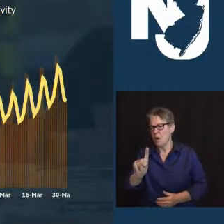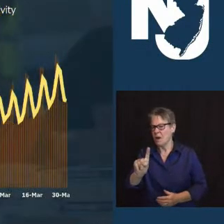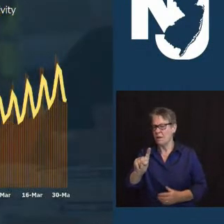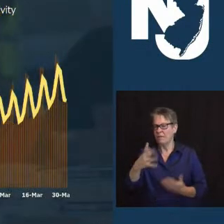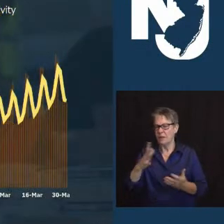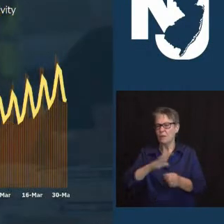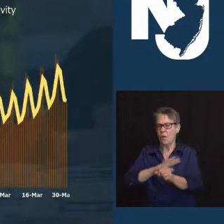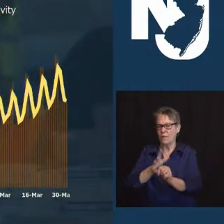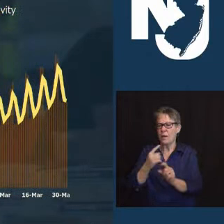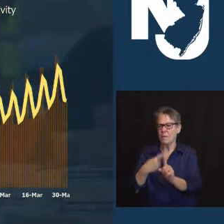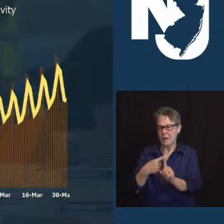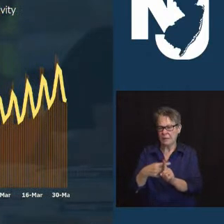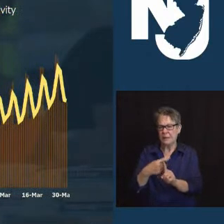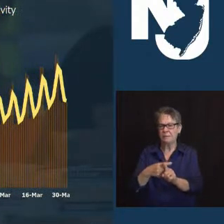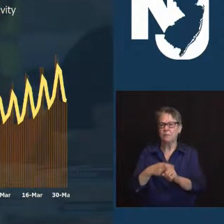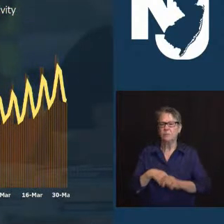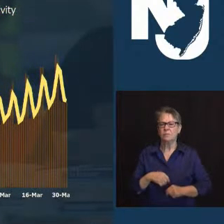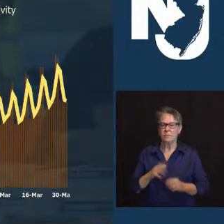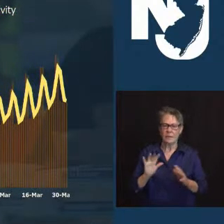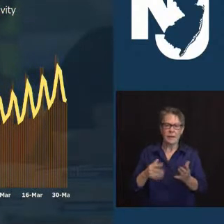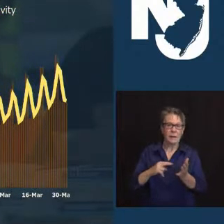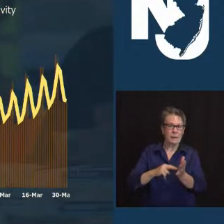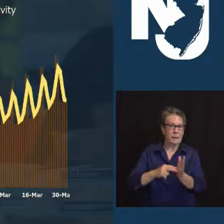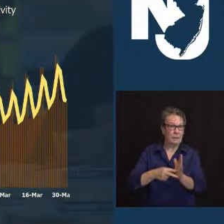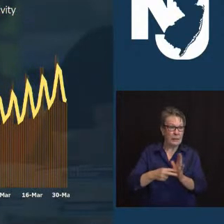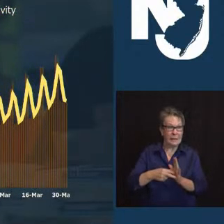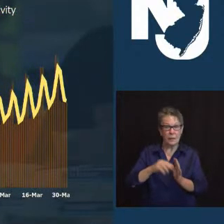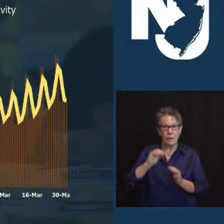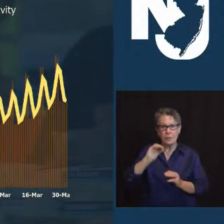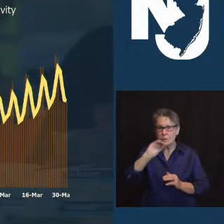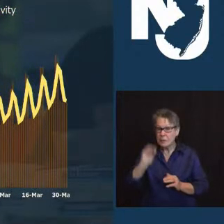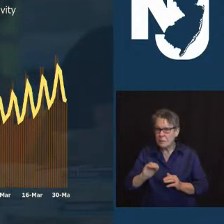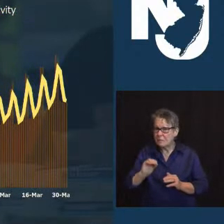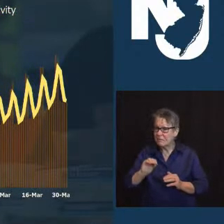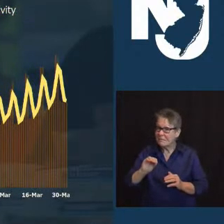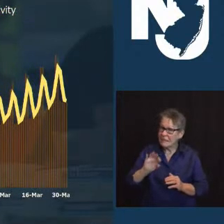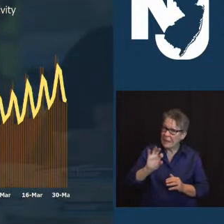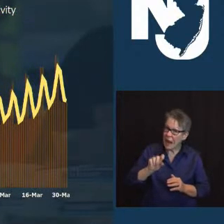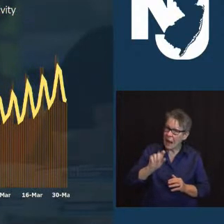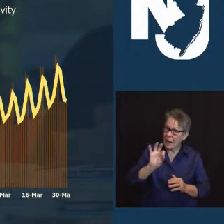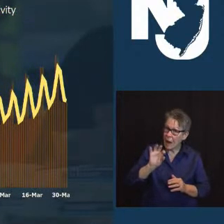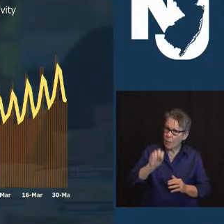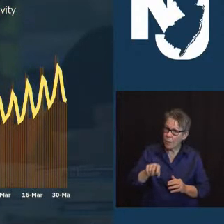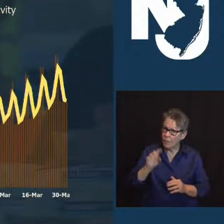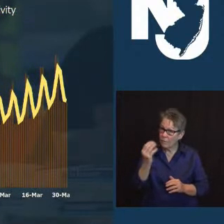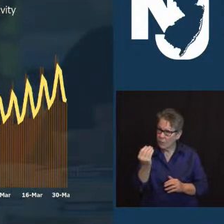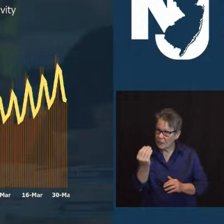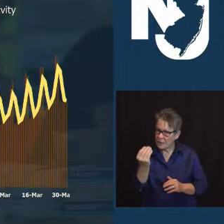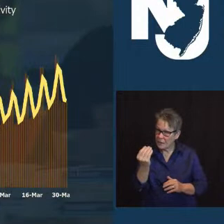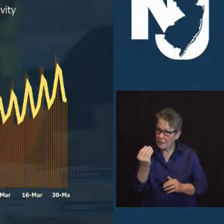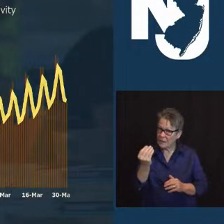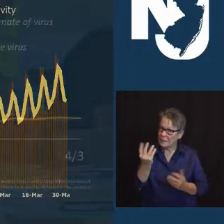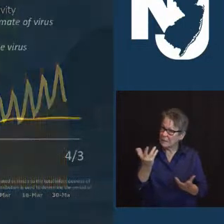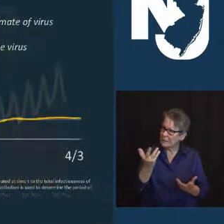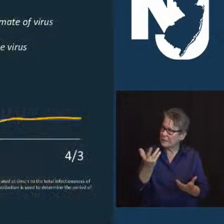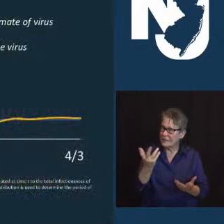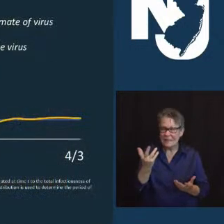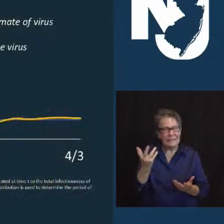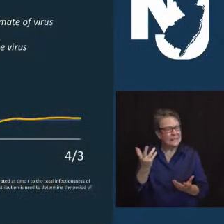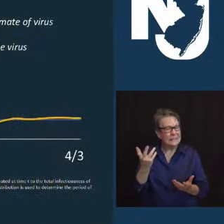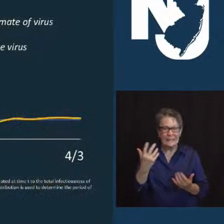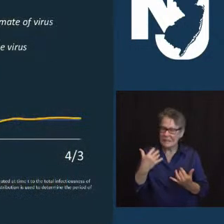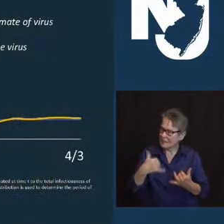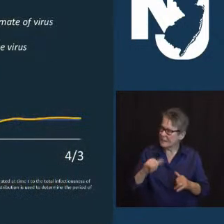tests recorded last Thursday, the positivity rate was 9.14%, still too high. Rate of transmission today